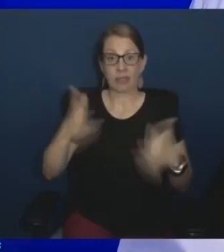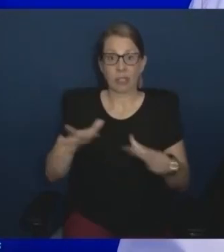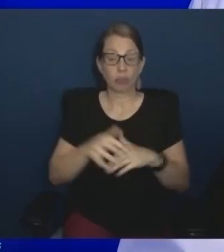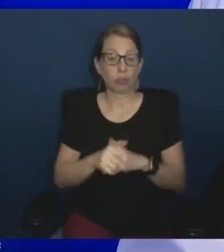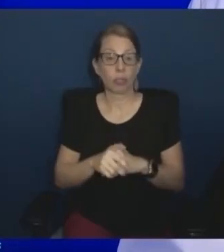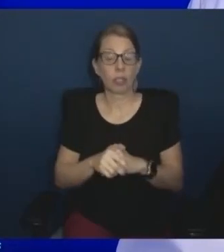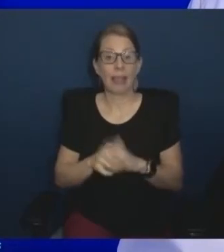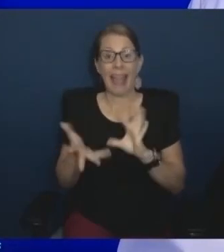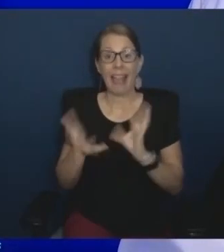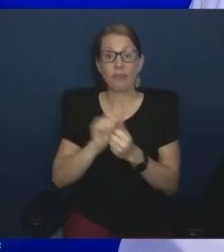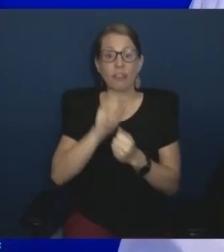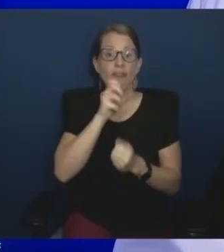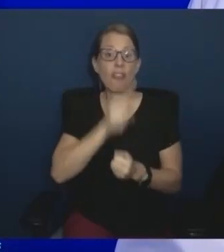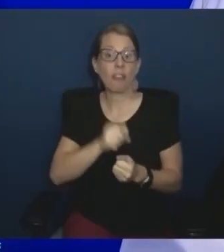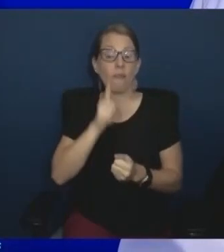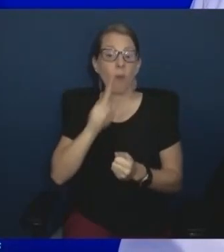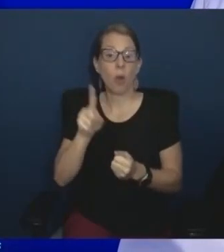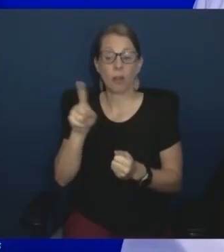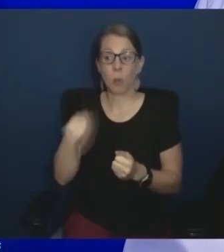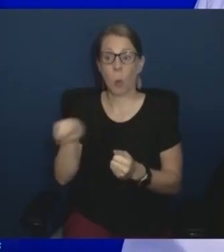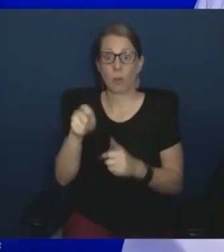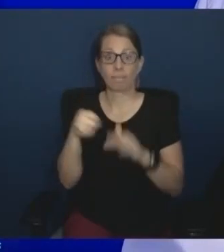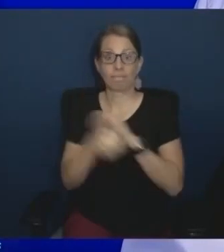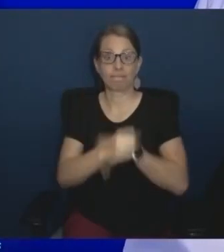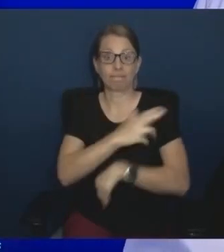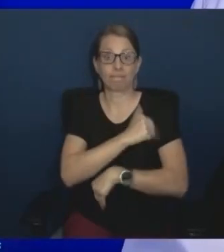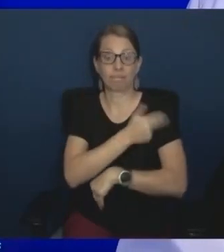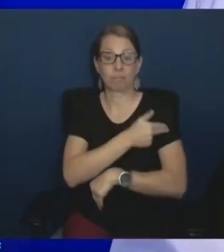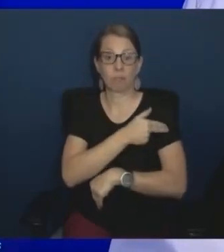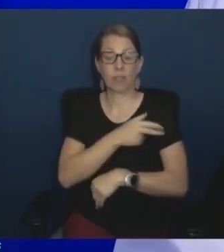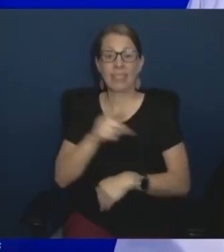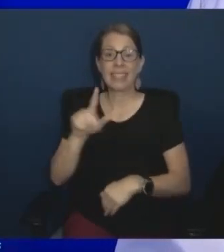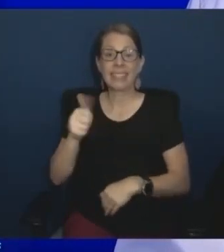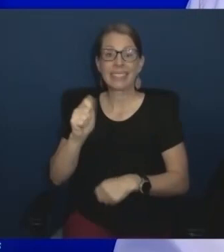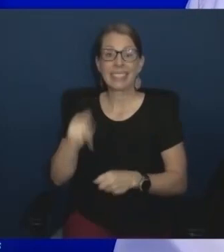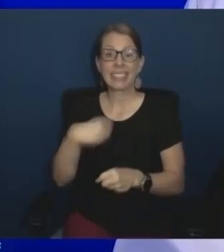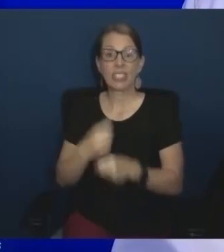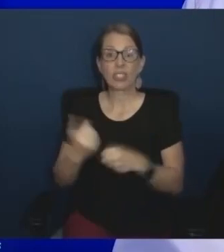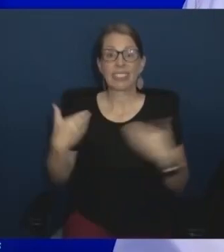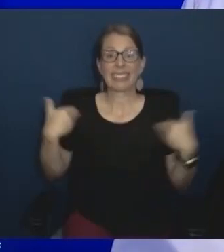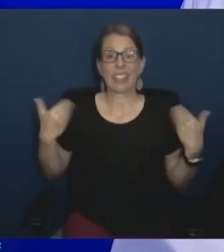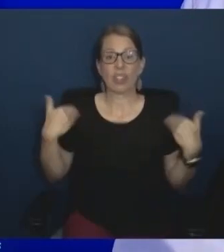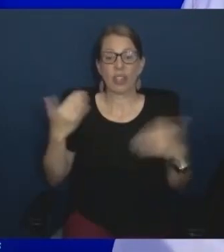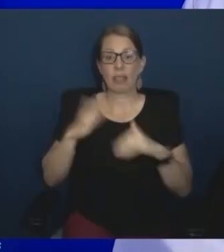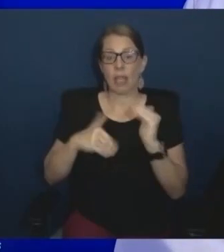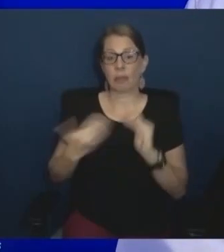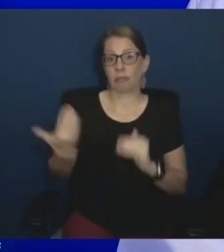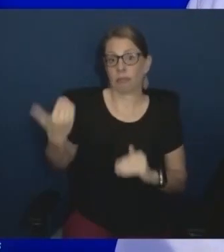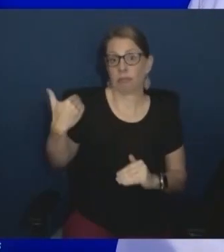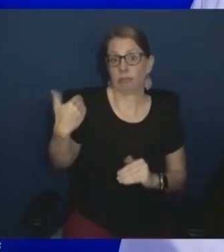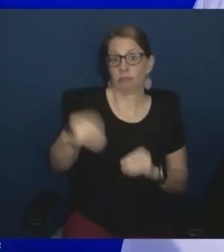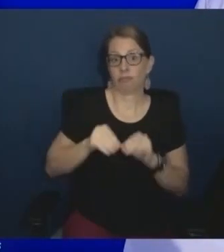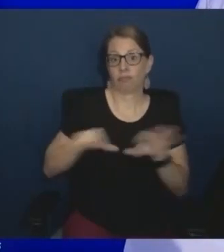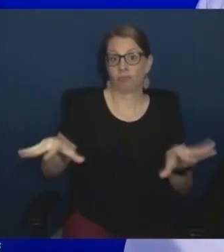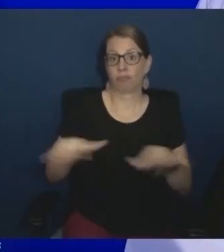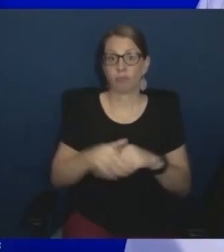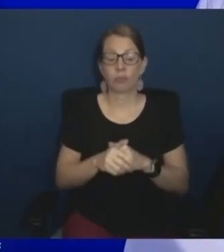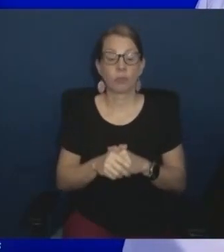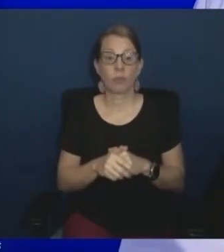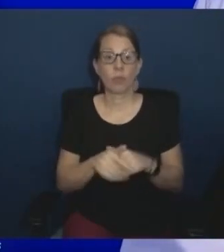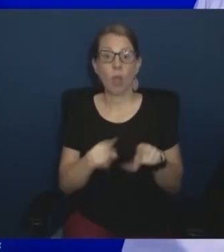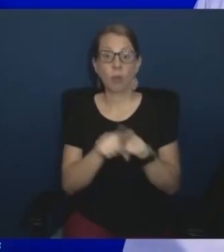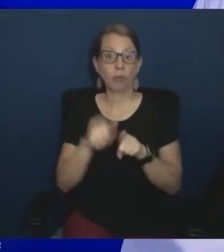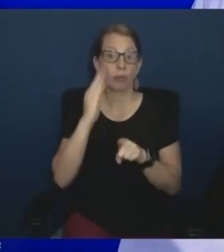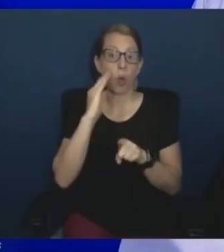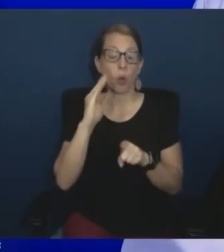age of those admitted to the hospital is almost 10 years younger than it was during the previous surges. We've also known how Children's